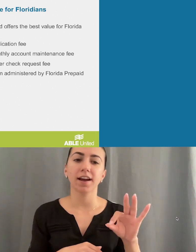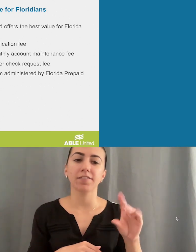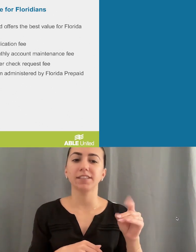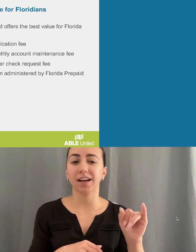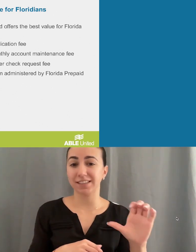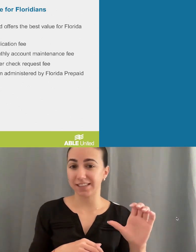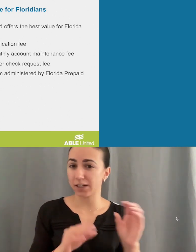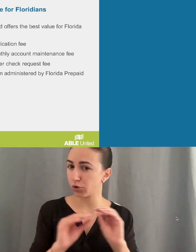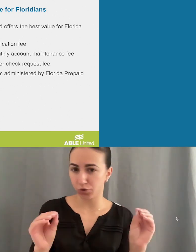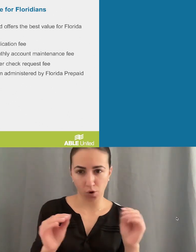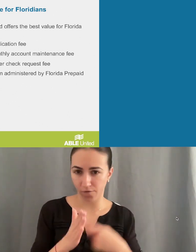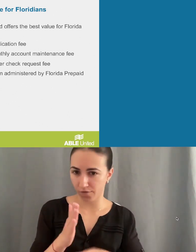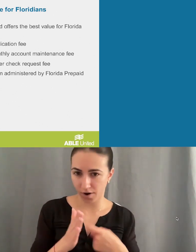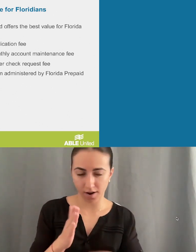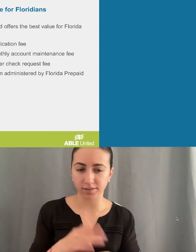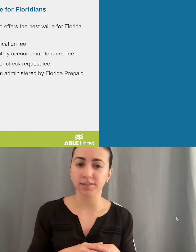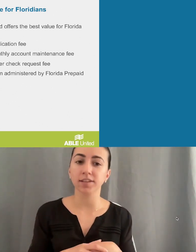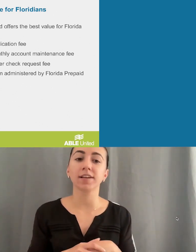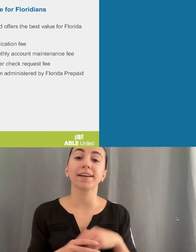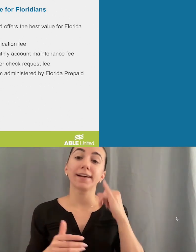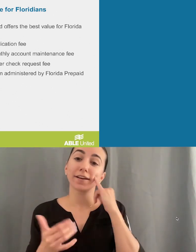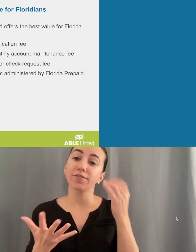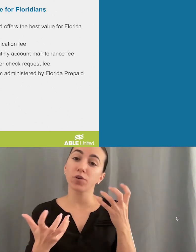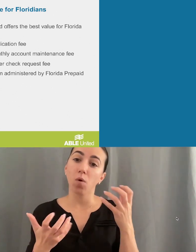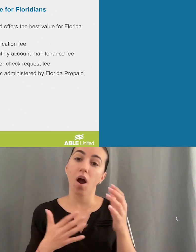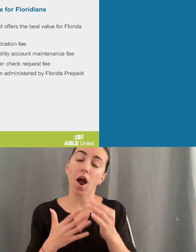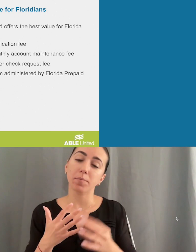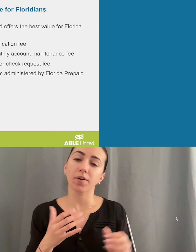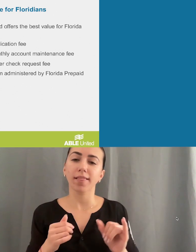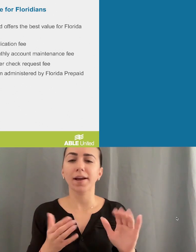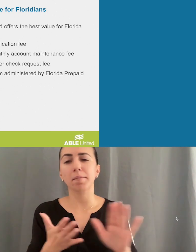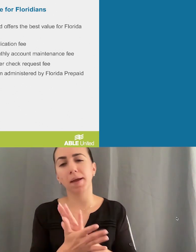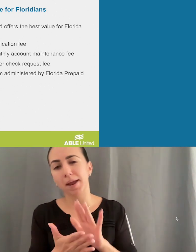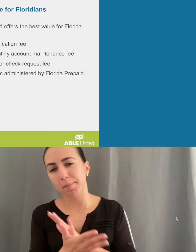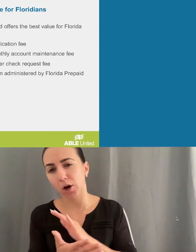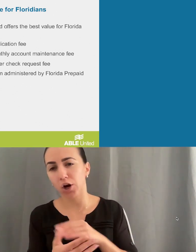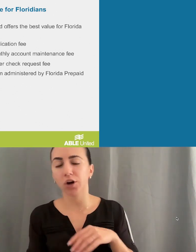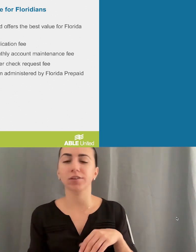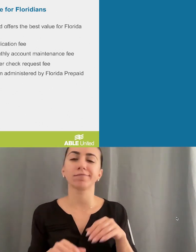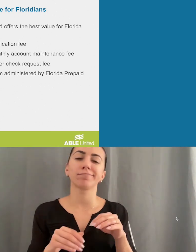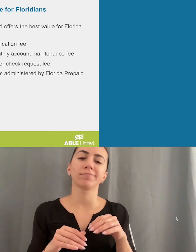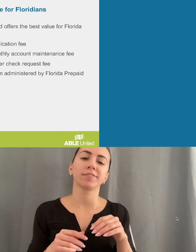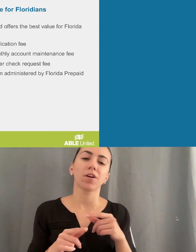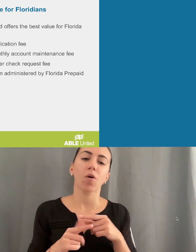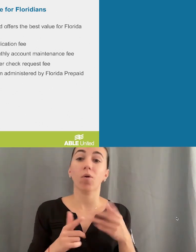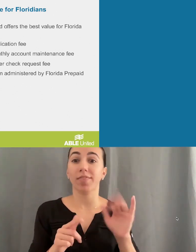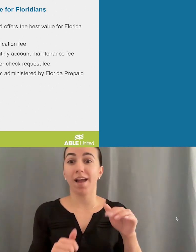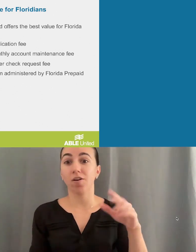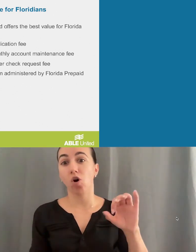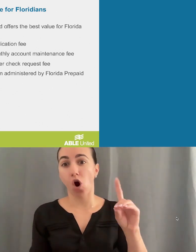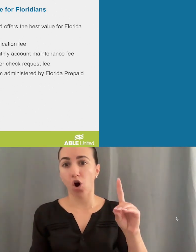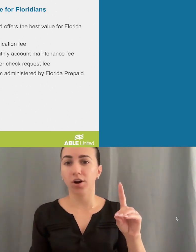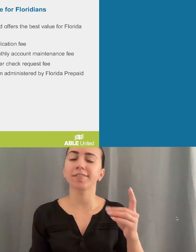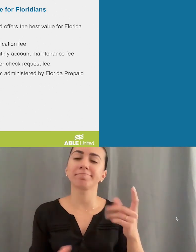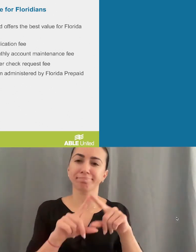option has no fees tied to it. And then if you want optional fees such as a paper statement or that preloadable debit card, those have some